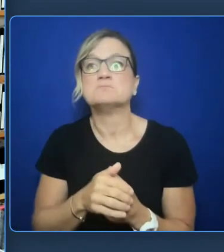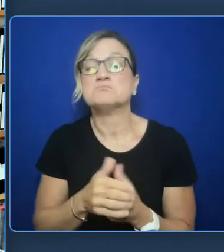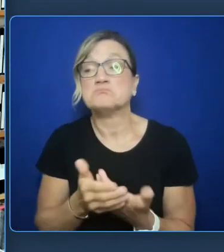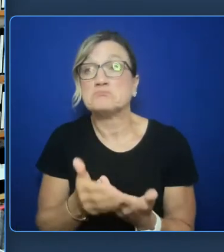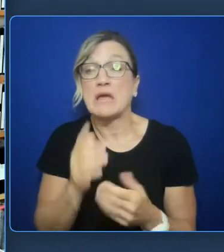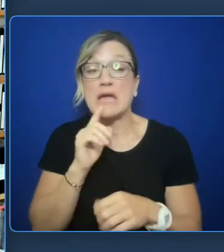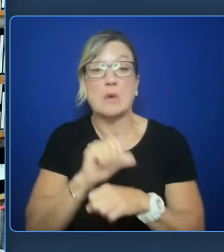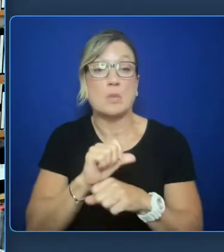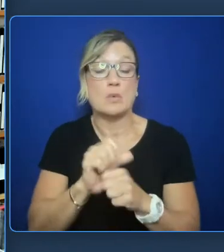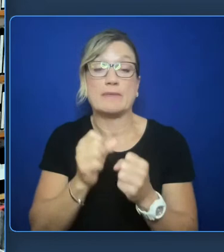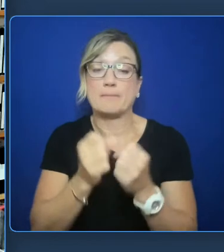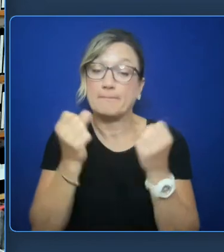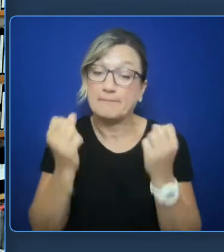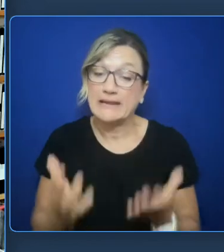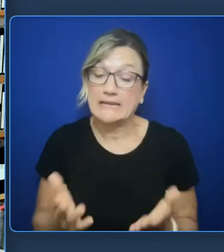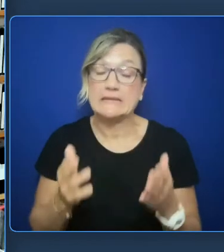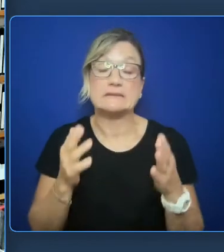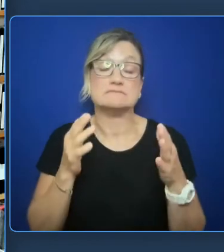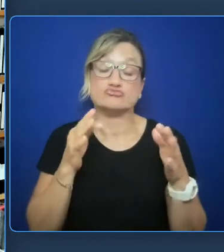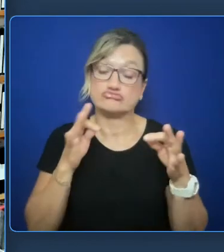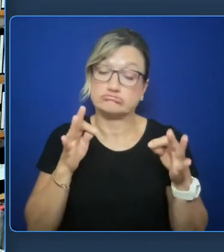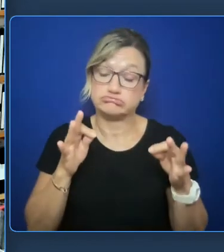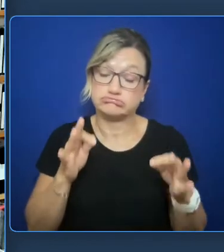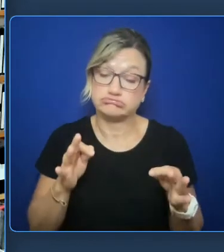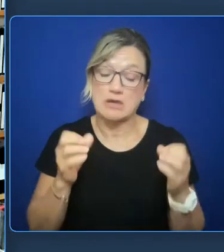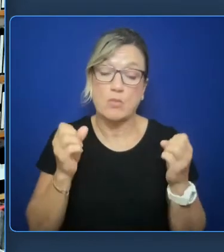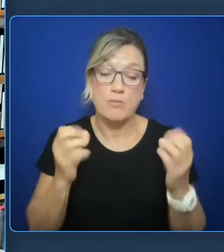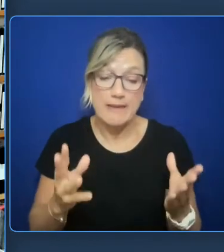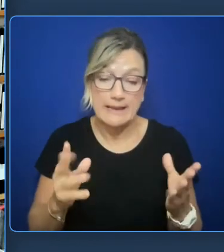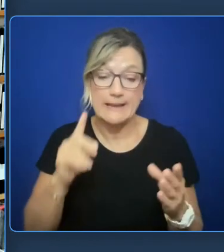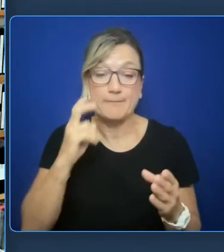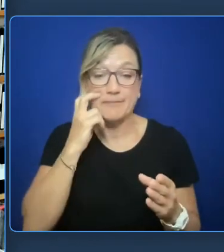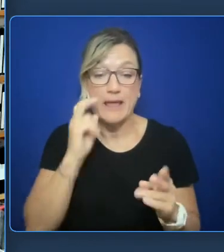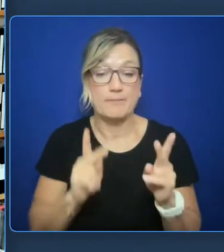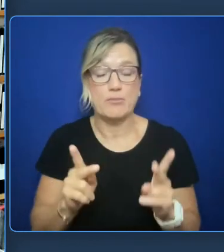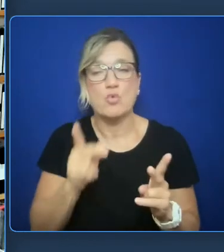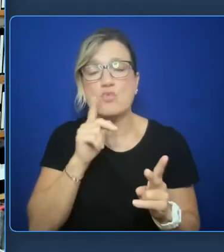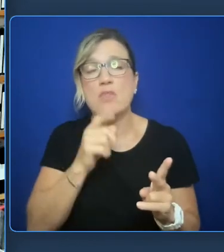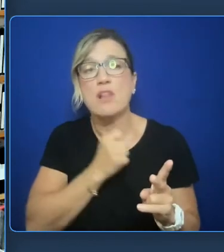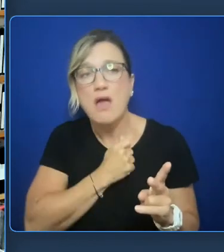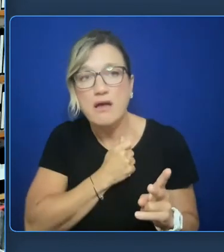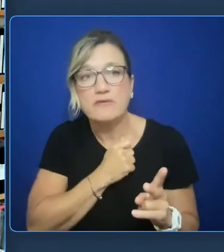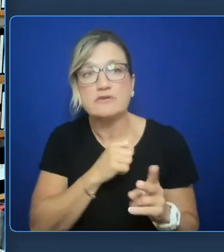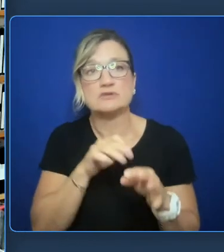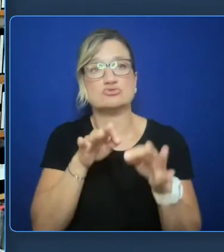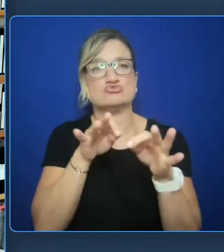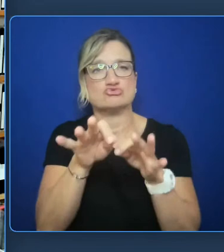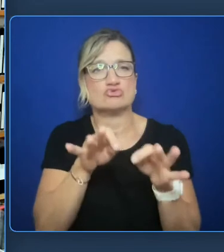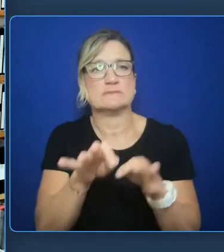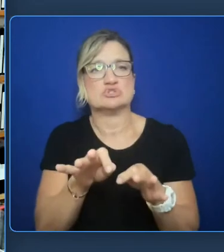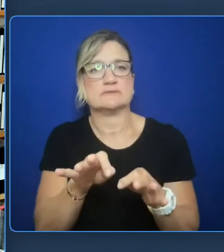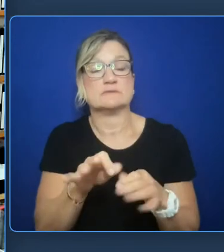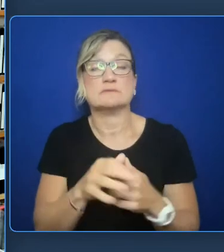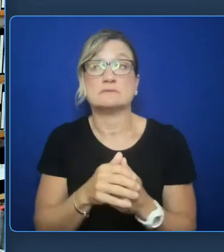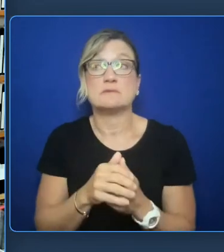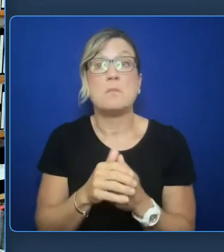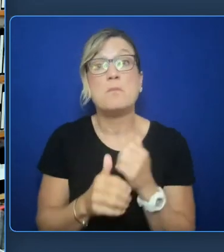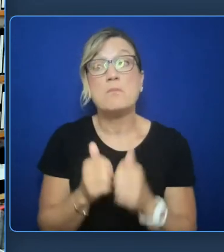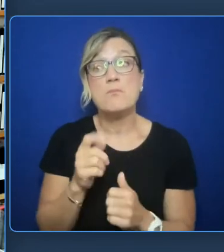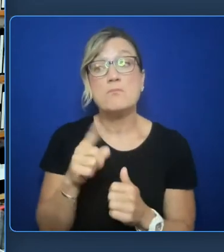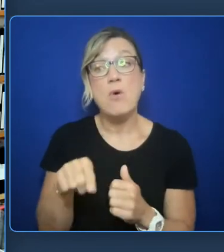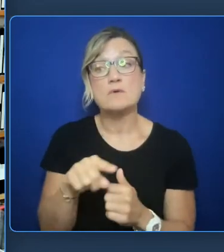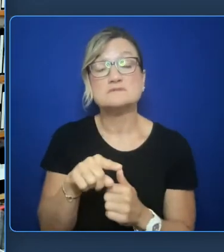I work with a lot of description, and I work with a lot of blind people who really love description. And most often